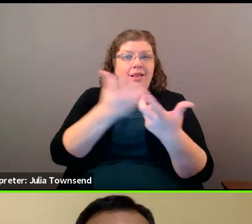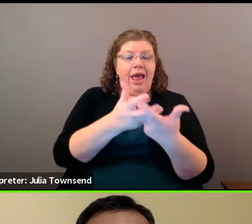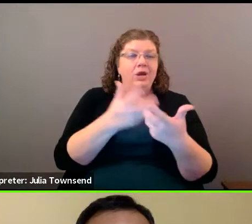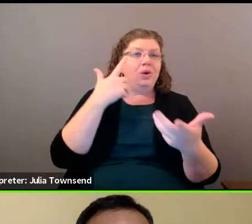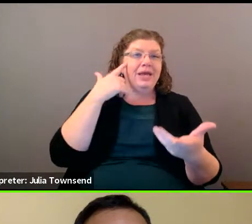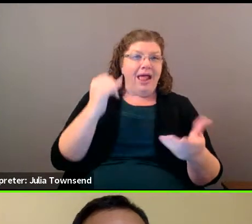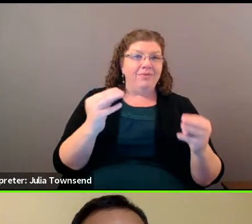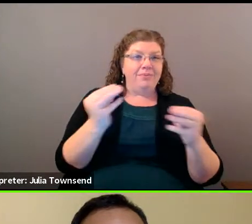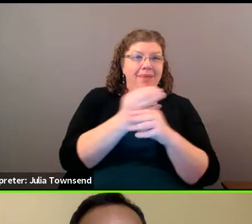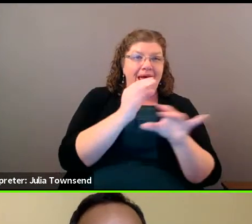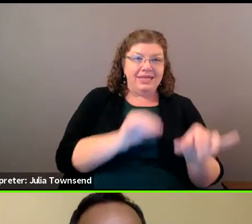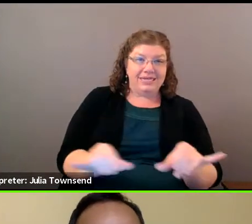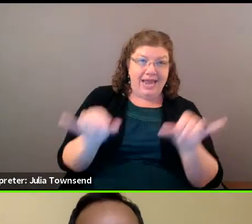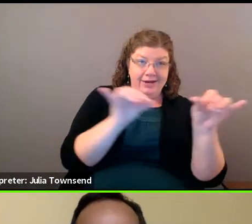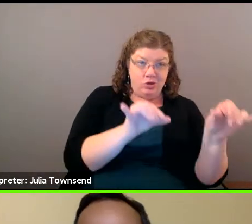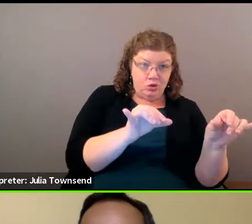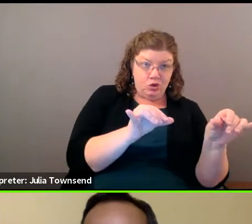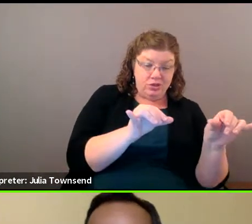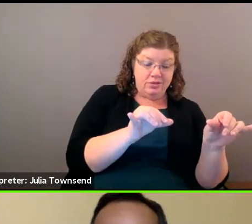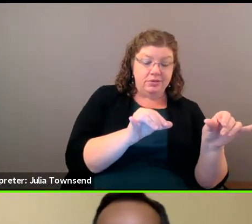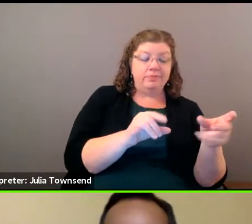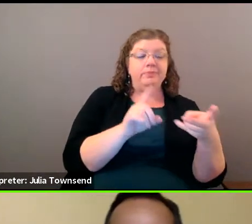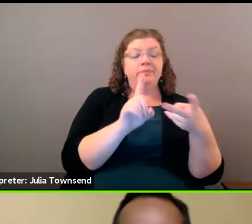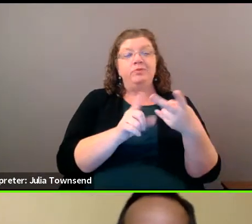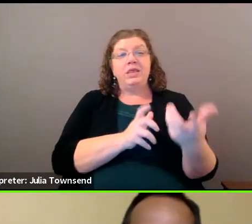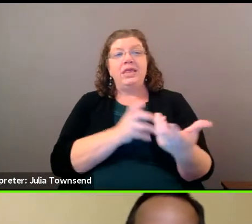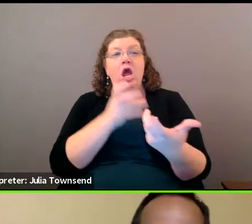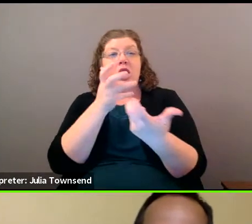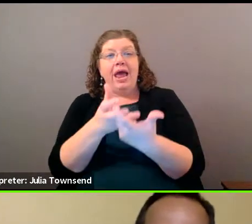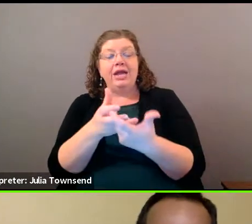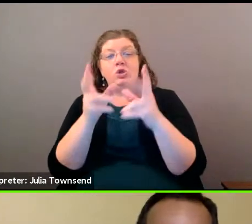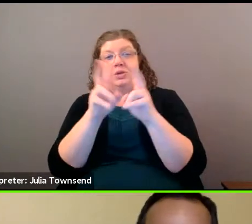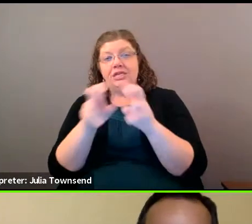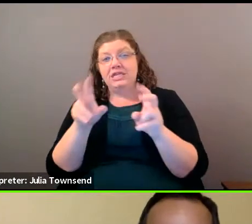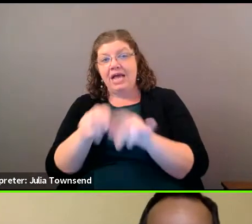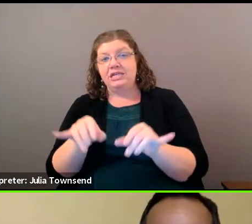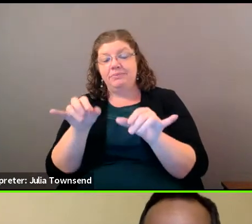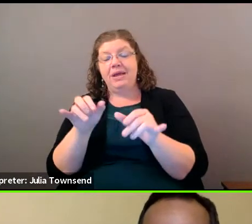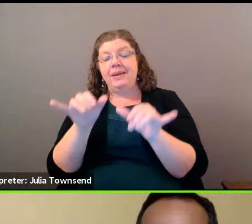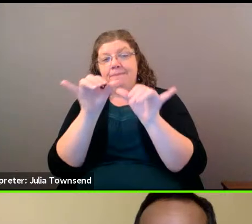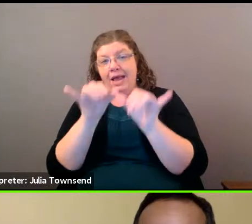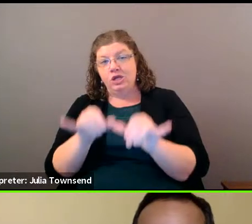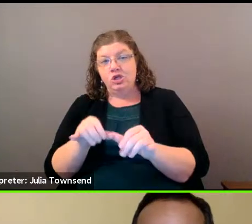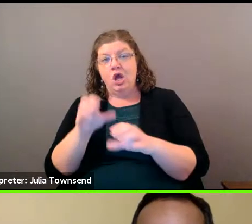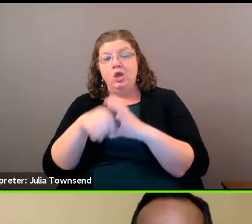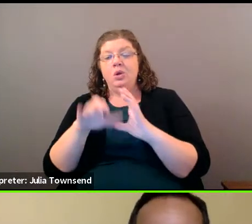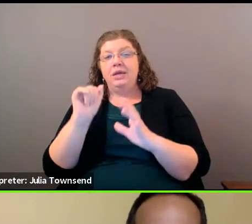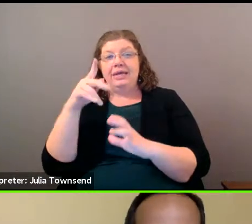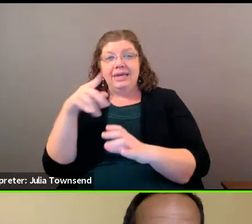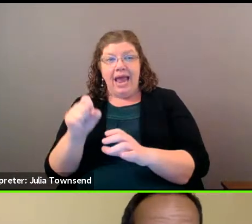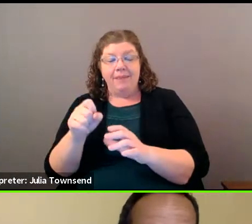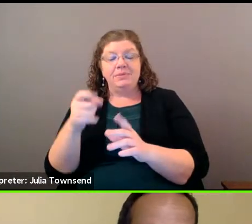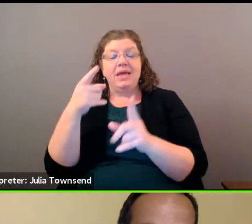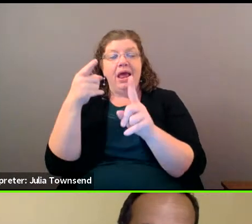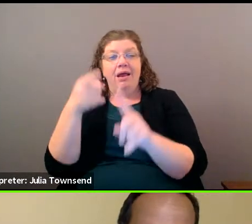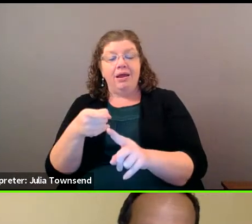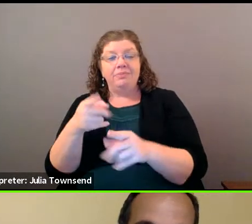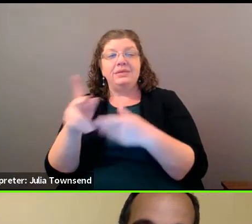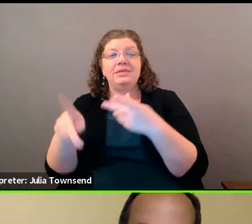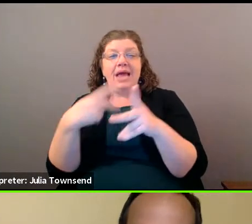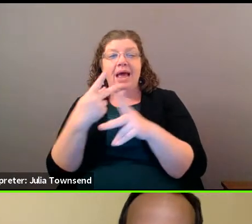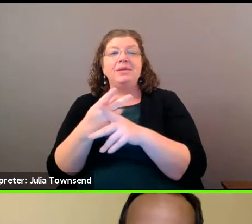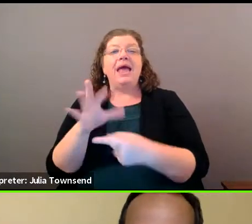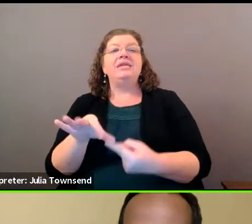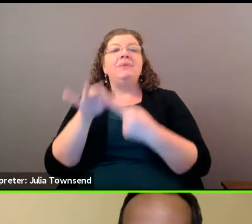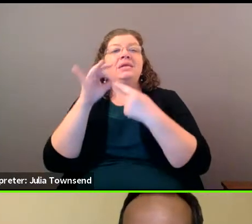math standards. They are also aligned to the assessment measures, including CASP item types, and especially